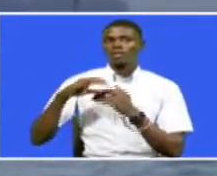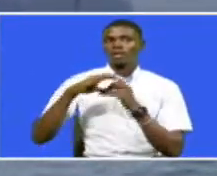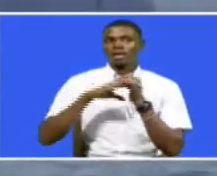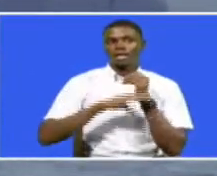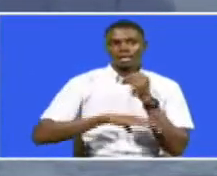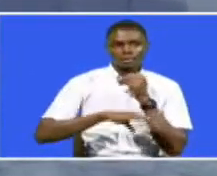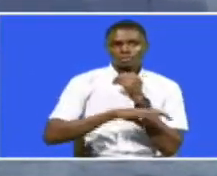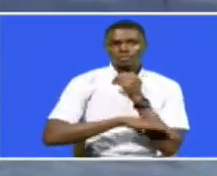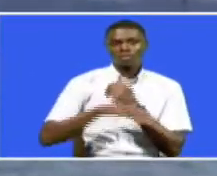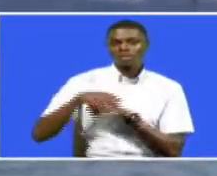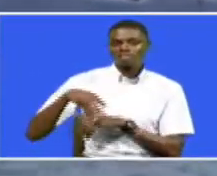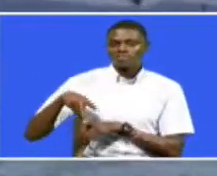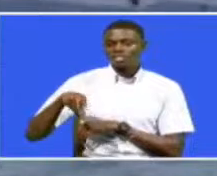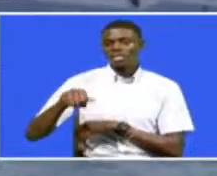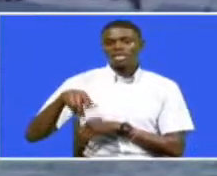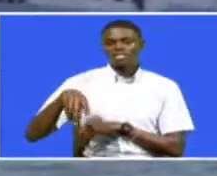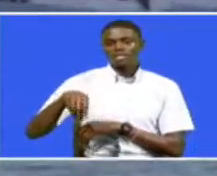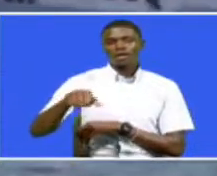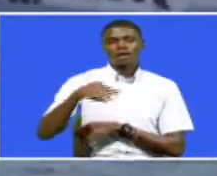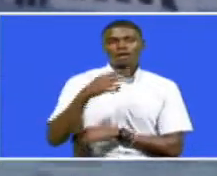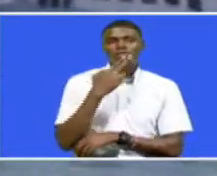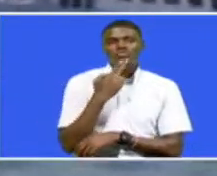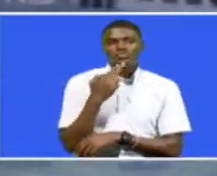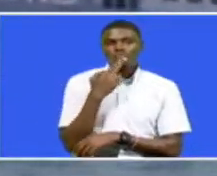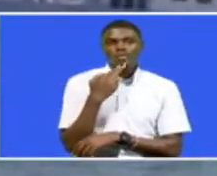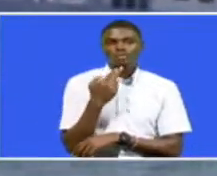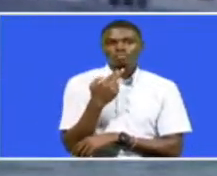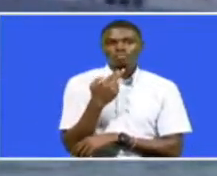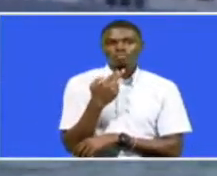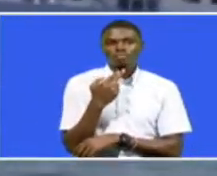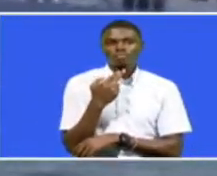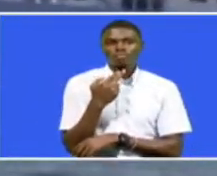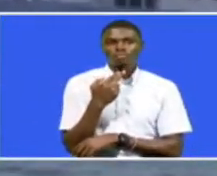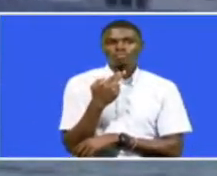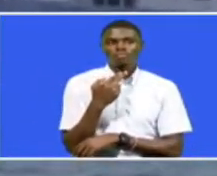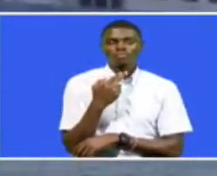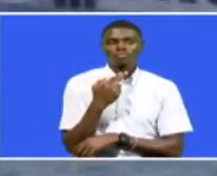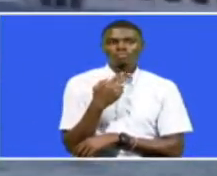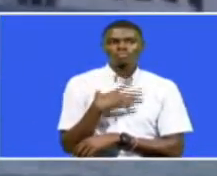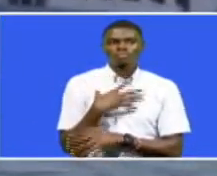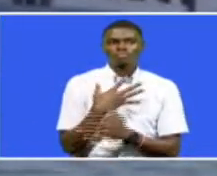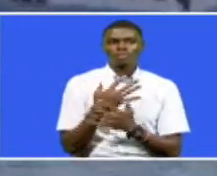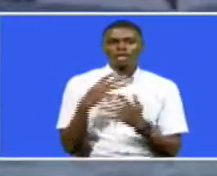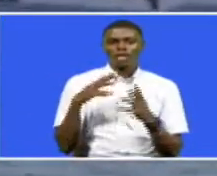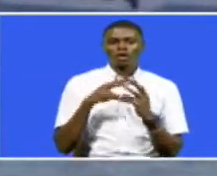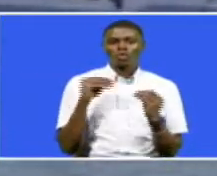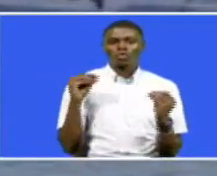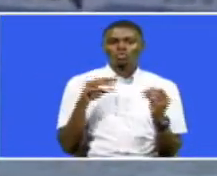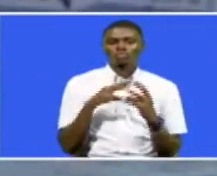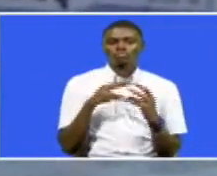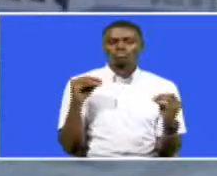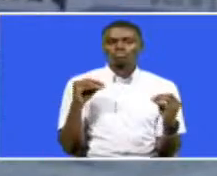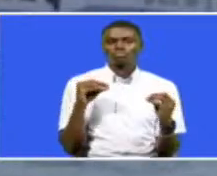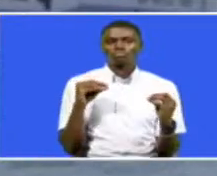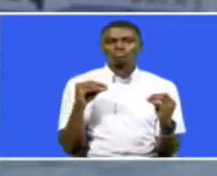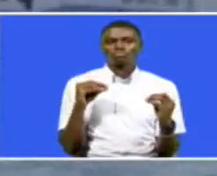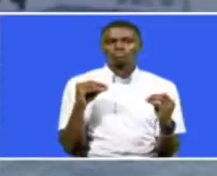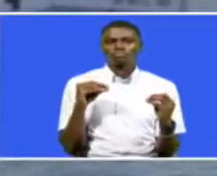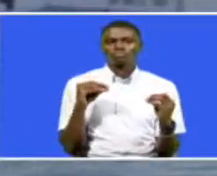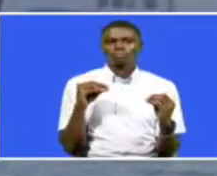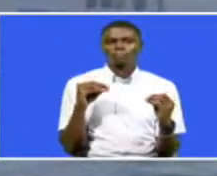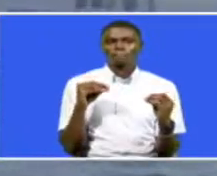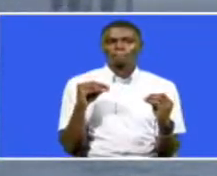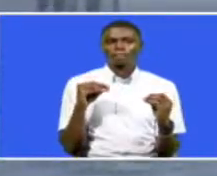fertilizers, sugar, and even cotton seeds have been plying the